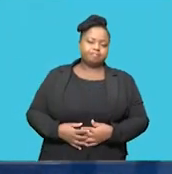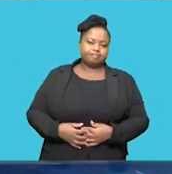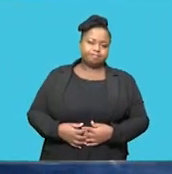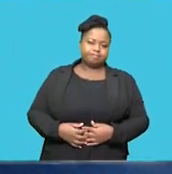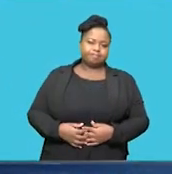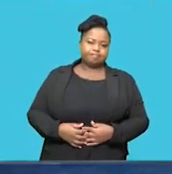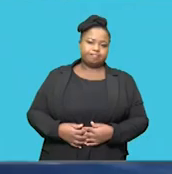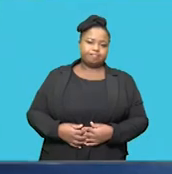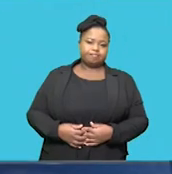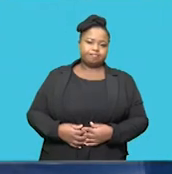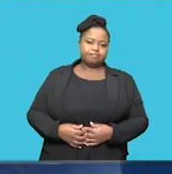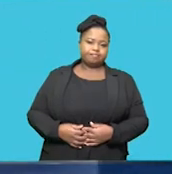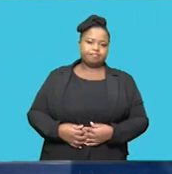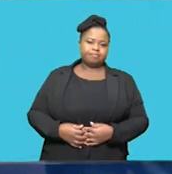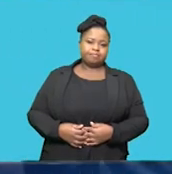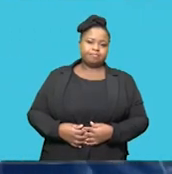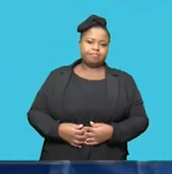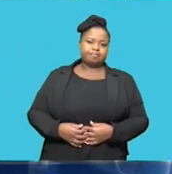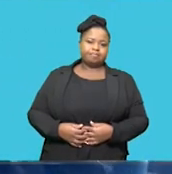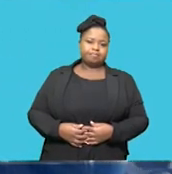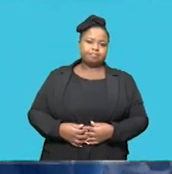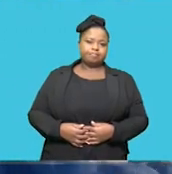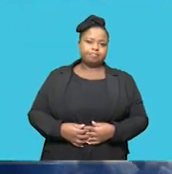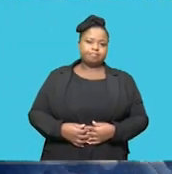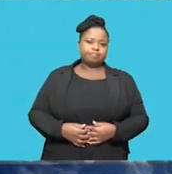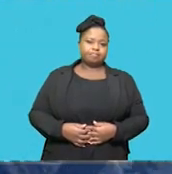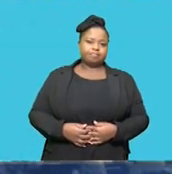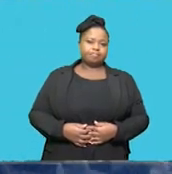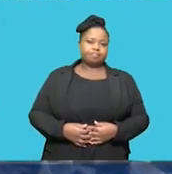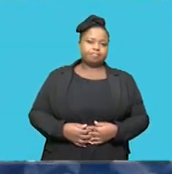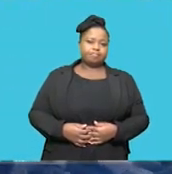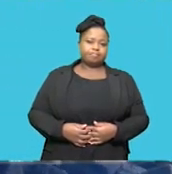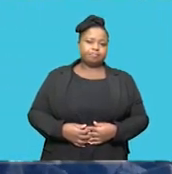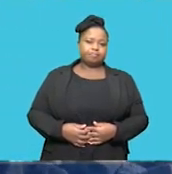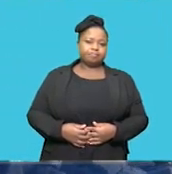Kwiindaba zeSoweto TV ndingunomzabalazo Mduka eFreedom Park.